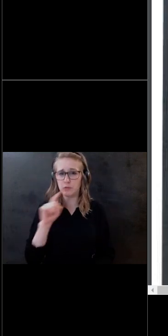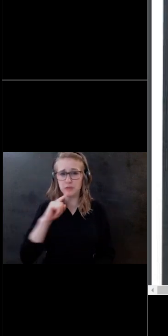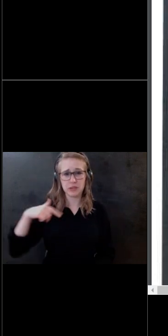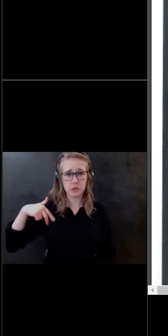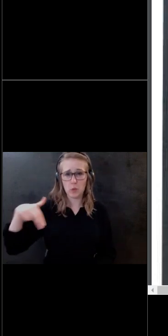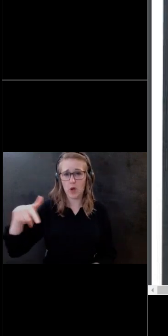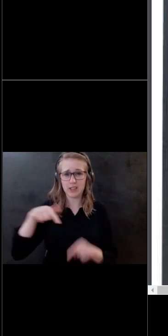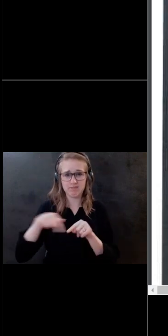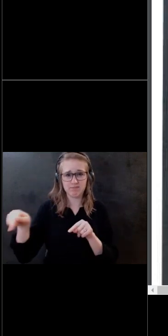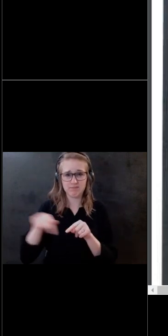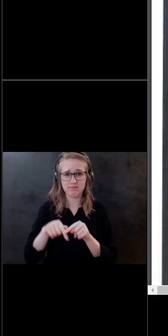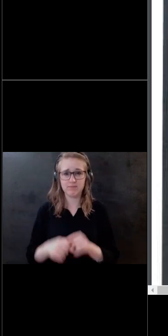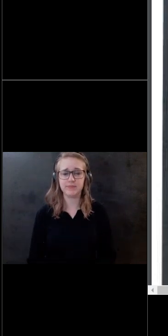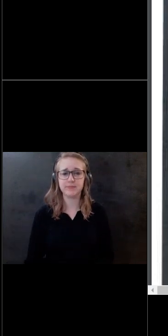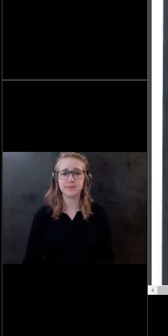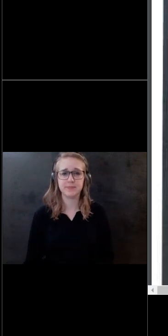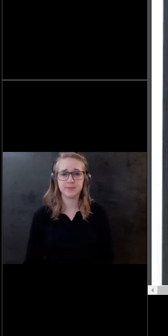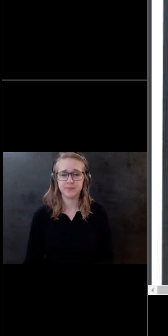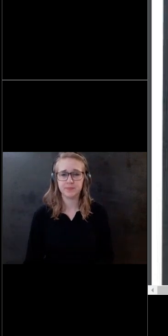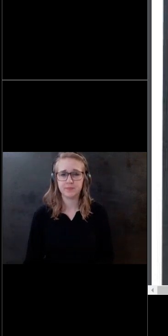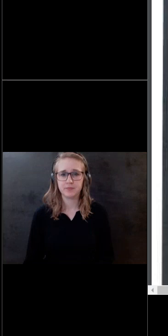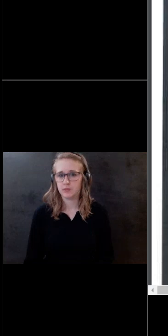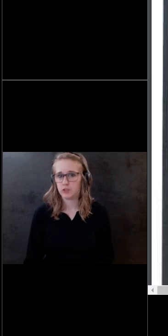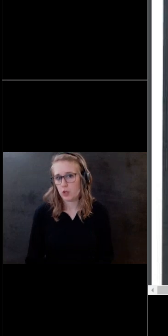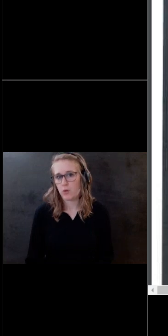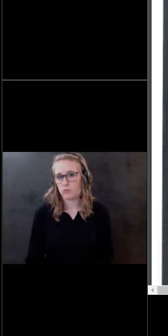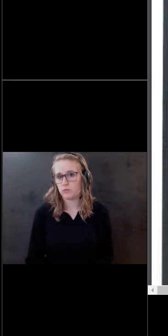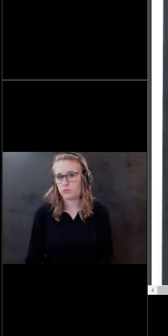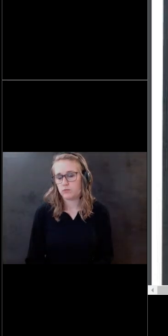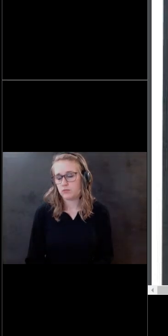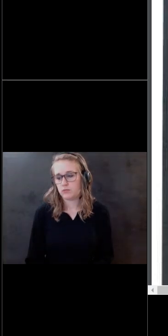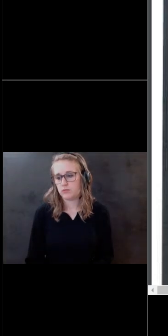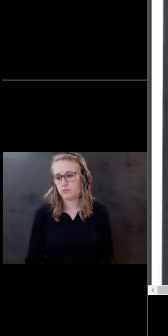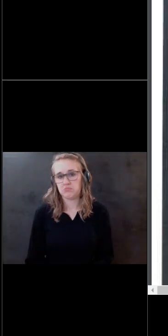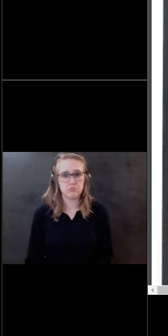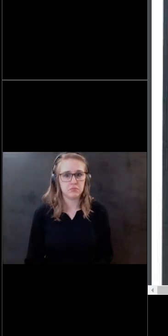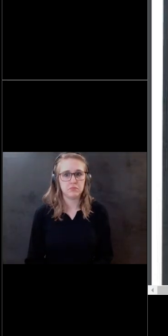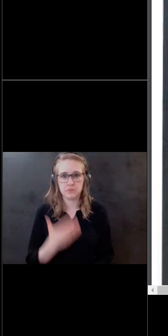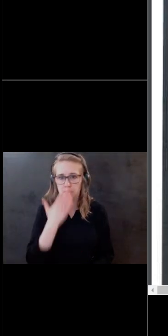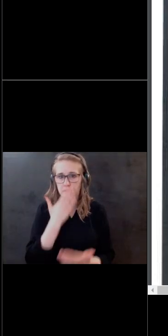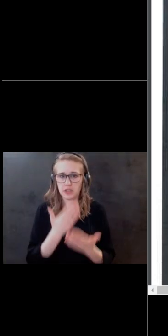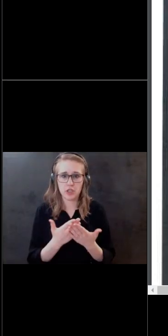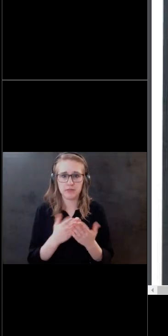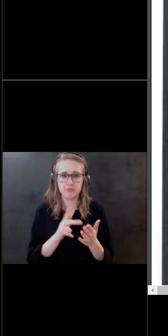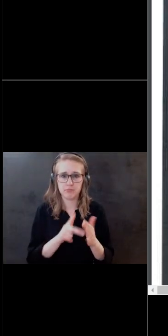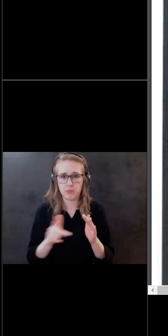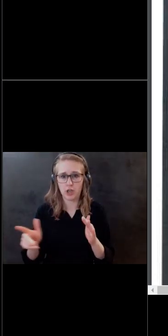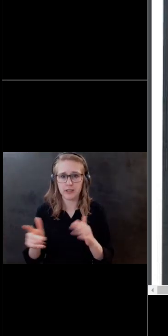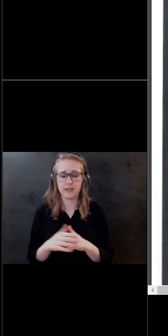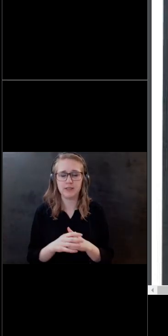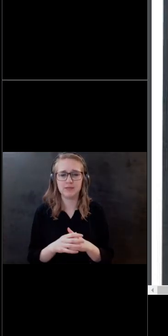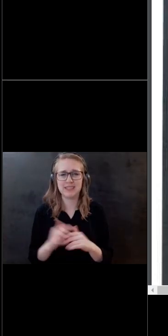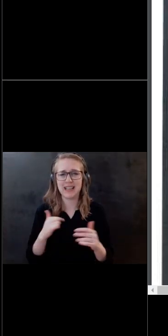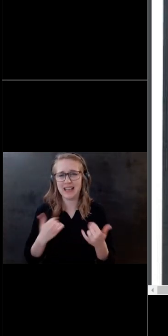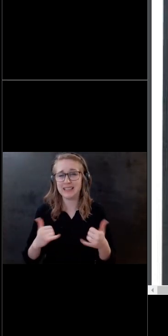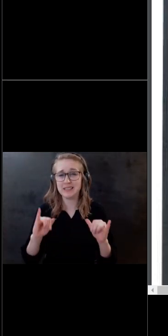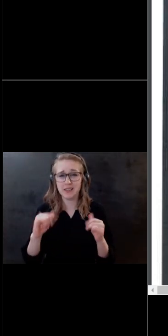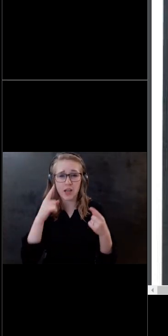So there's going to be pretty good parking, but I still agree